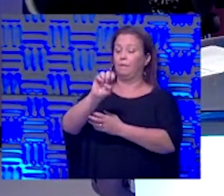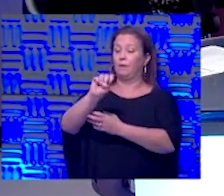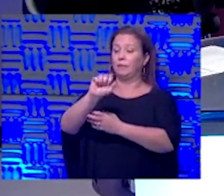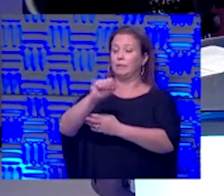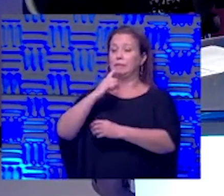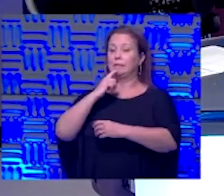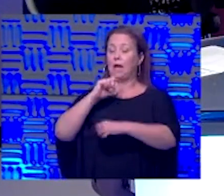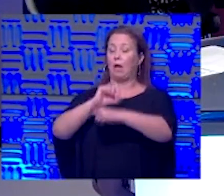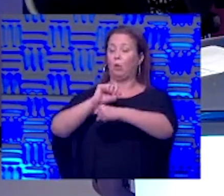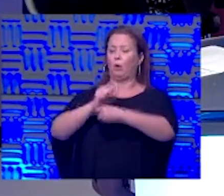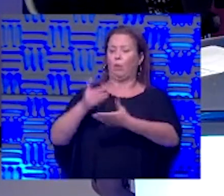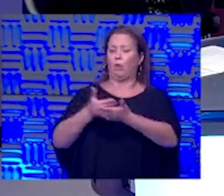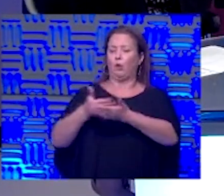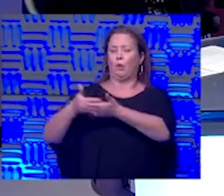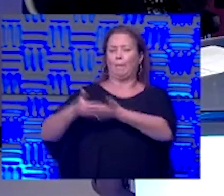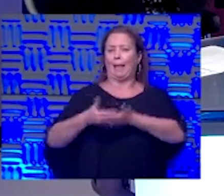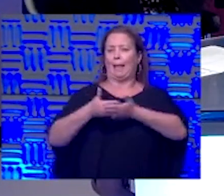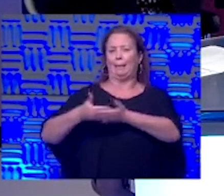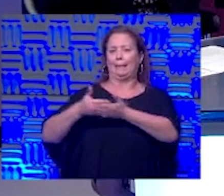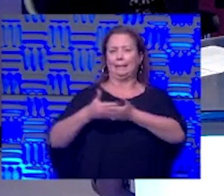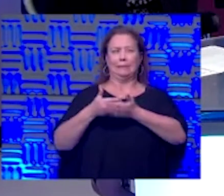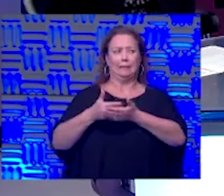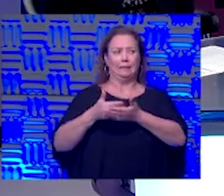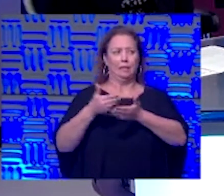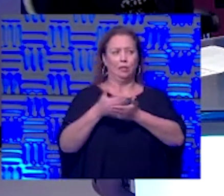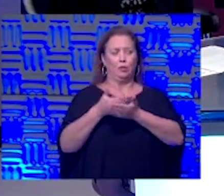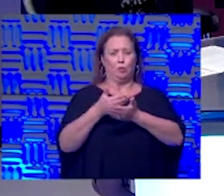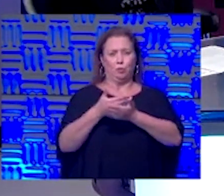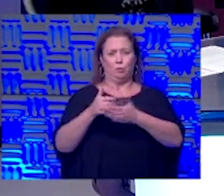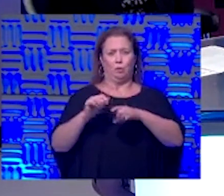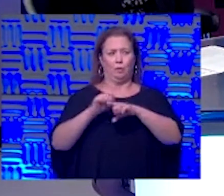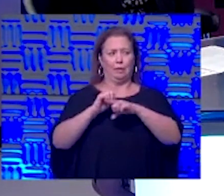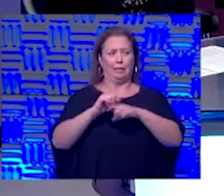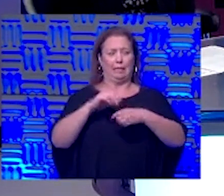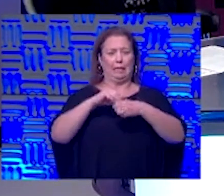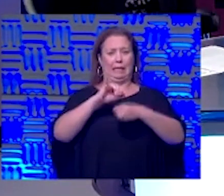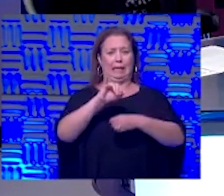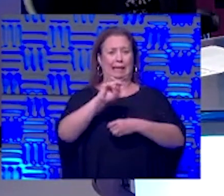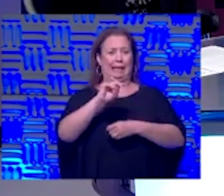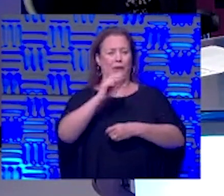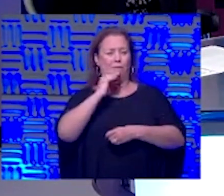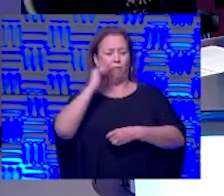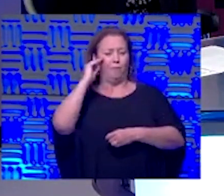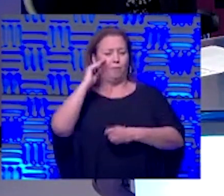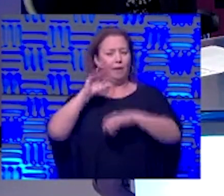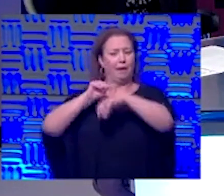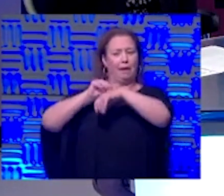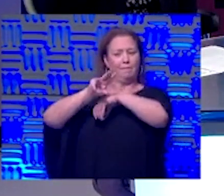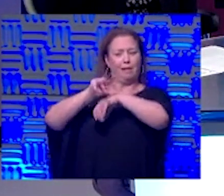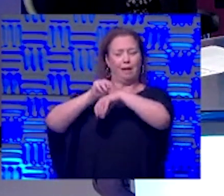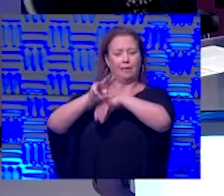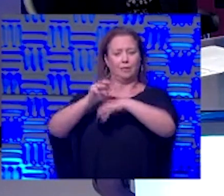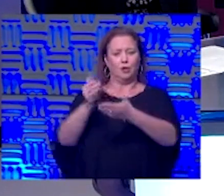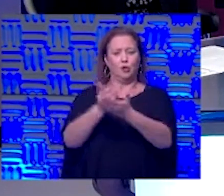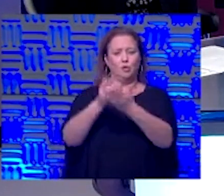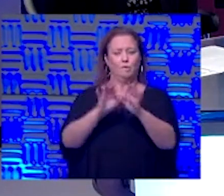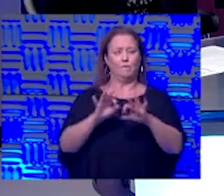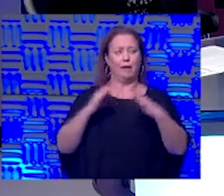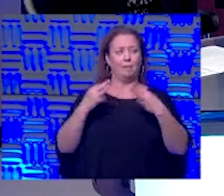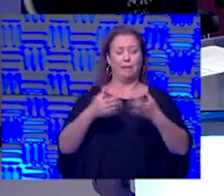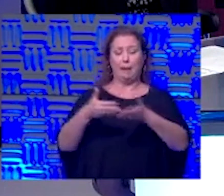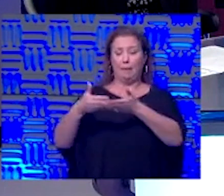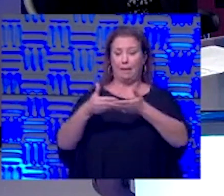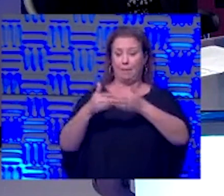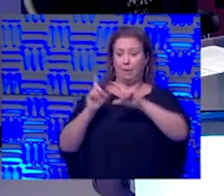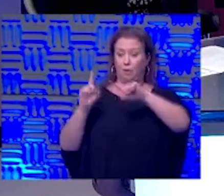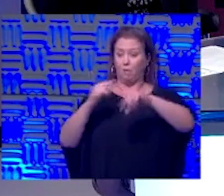work with newborns as a private practice, and she puts in parentheses, in home. Wondering what advice you have been giving to your new families. Can baby